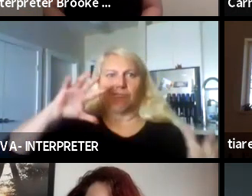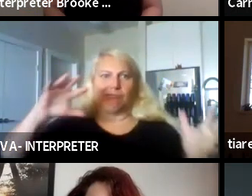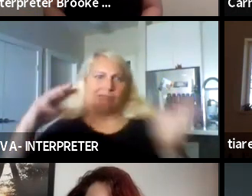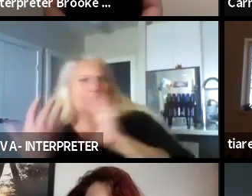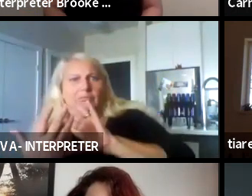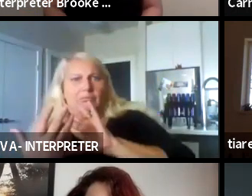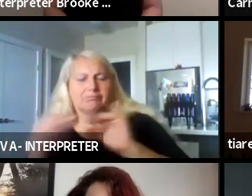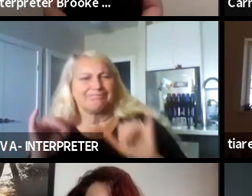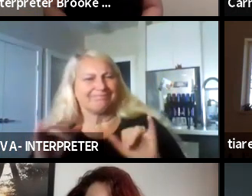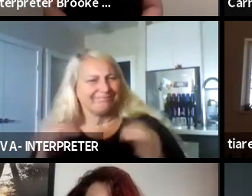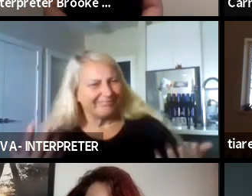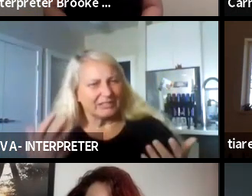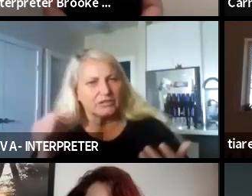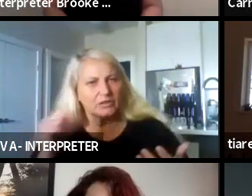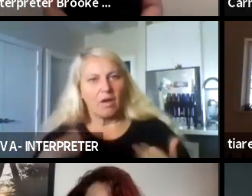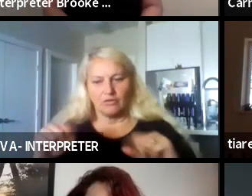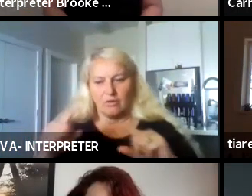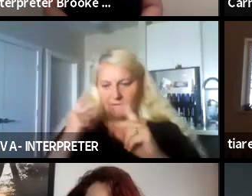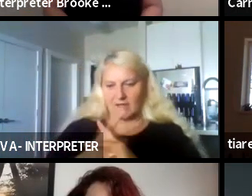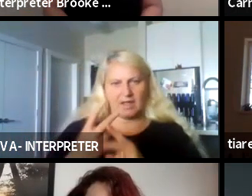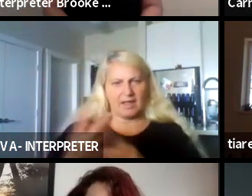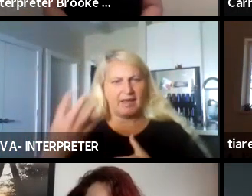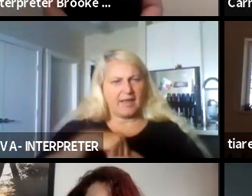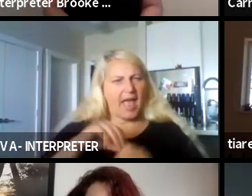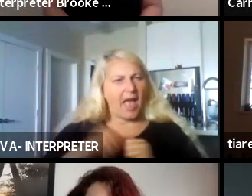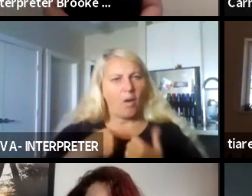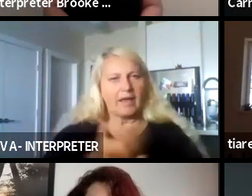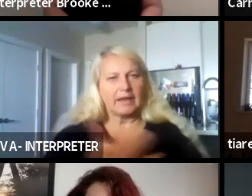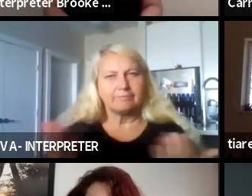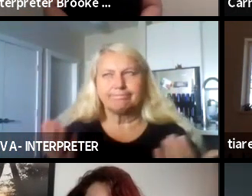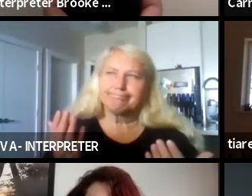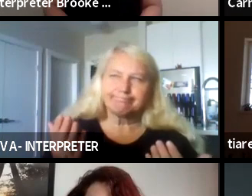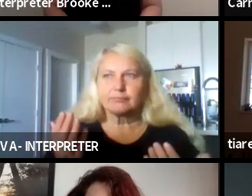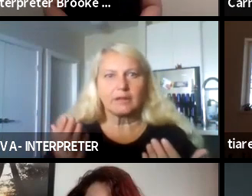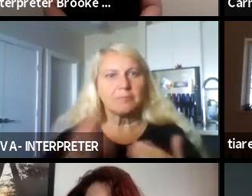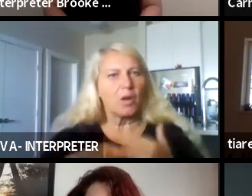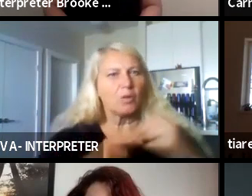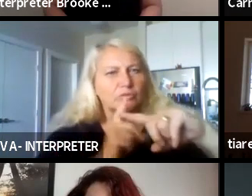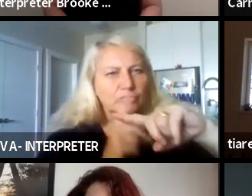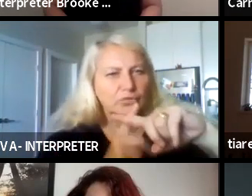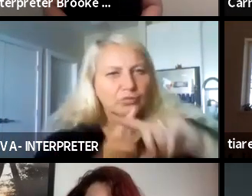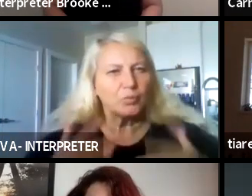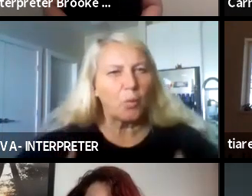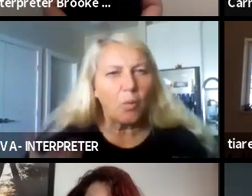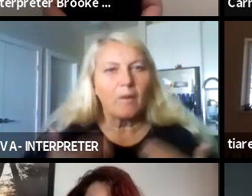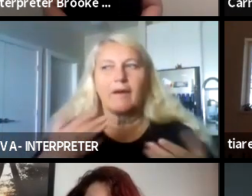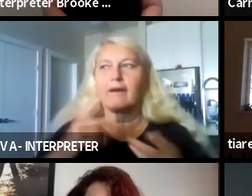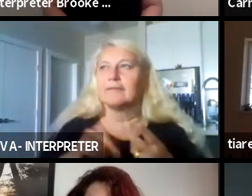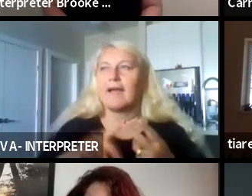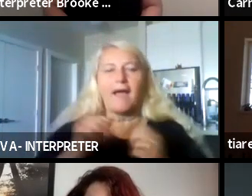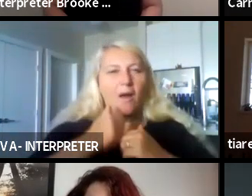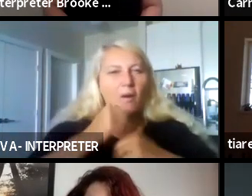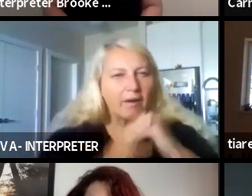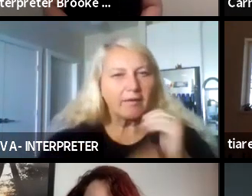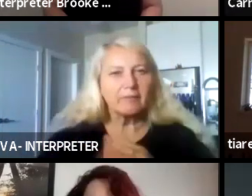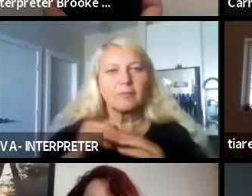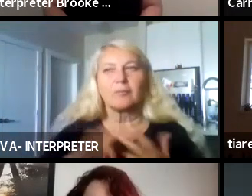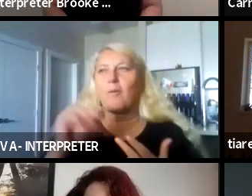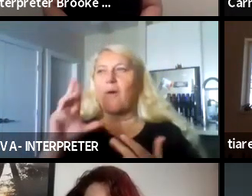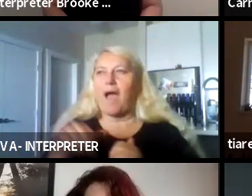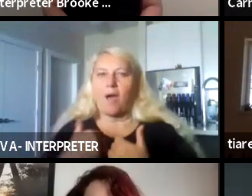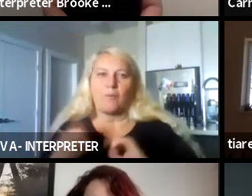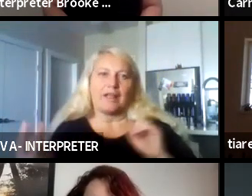that is public facing to be about joy and to be about discomfort and to be about how we can use models of disability dramaturgy